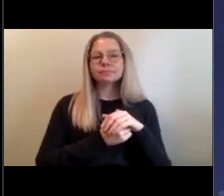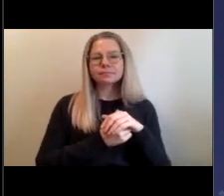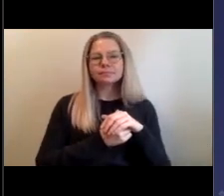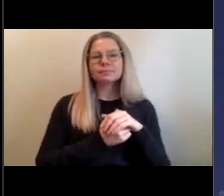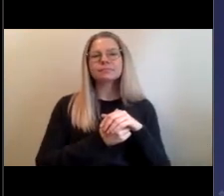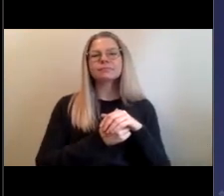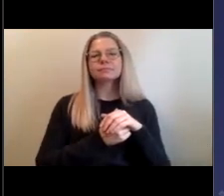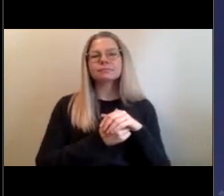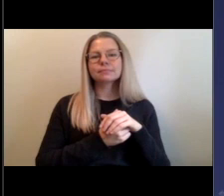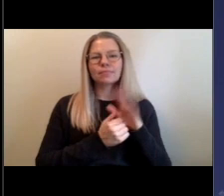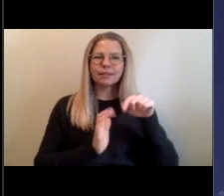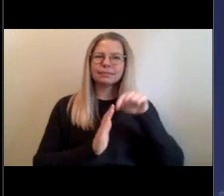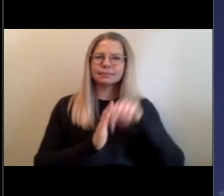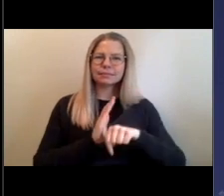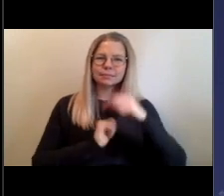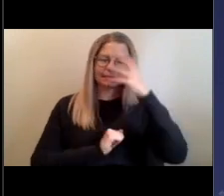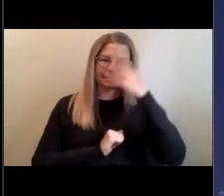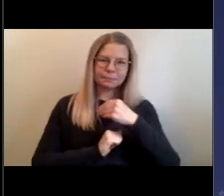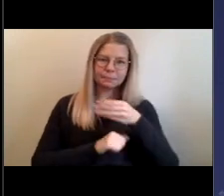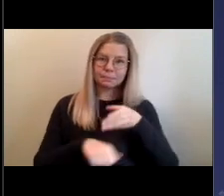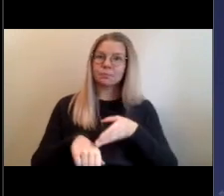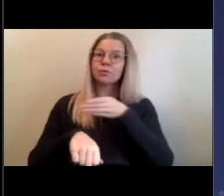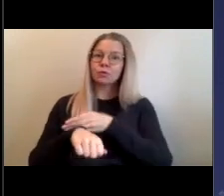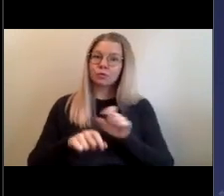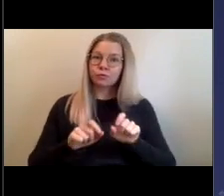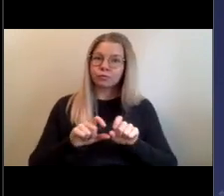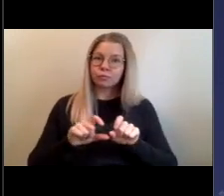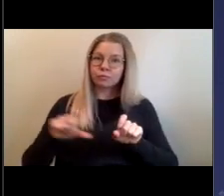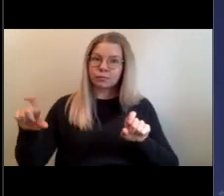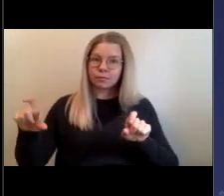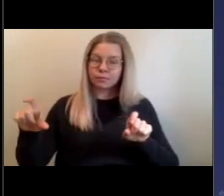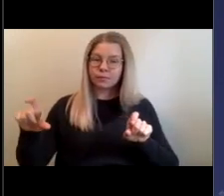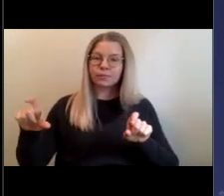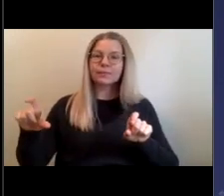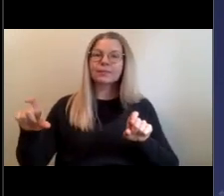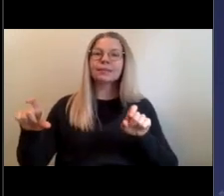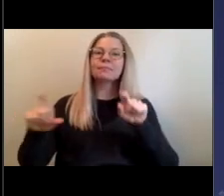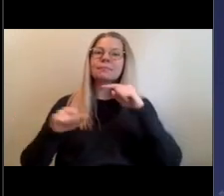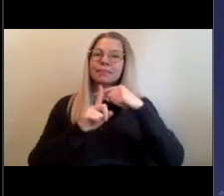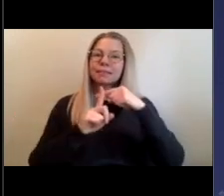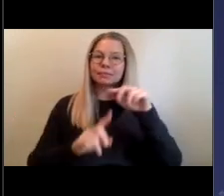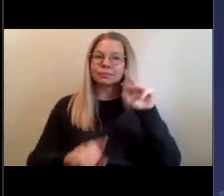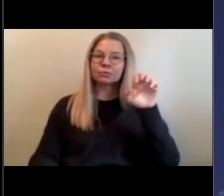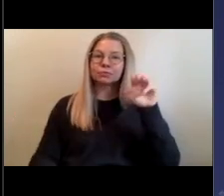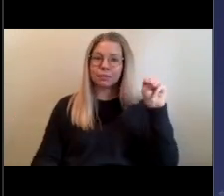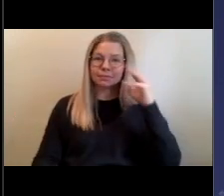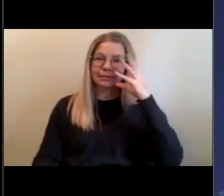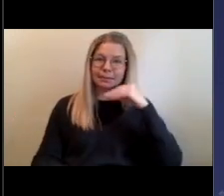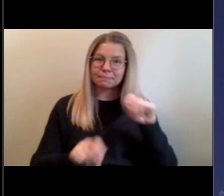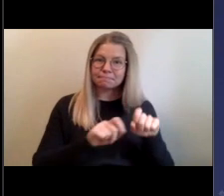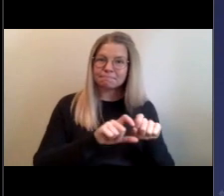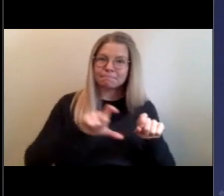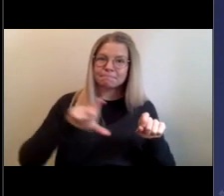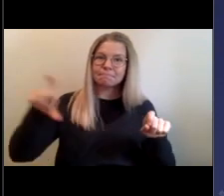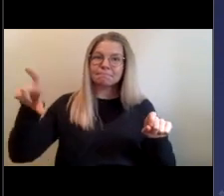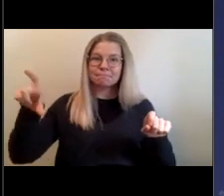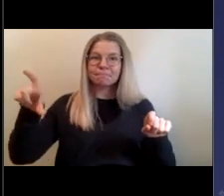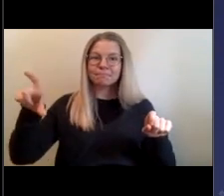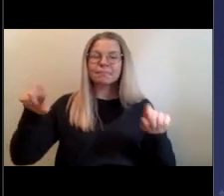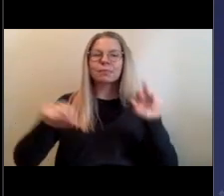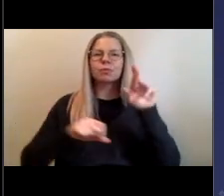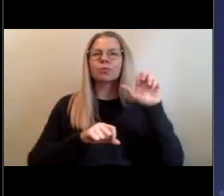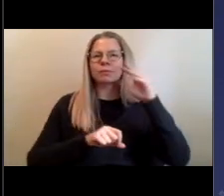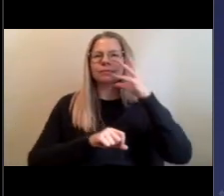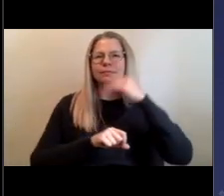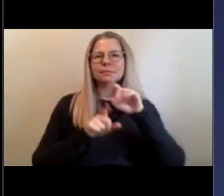deep sleep, but you can also see that his REM sleep numbers improved as well. And REM sleep is really important for